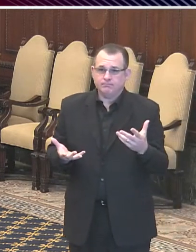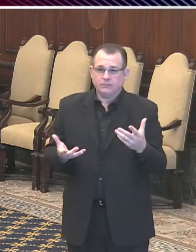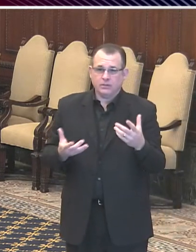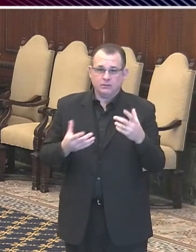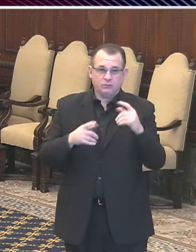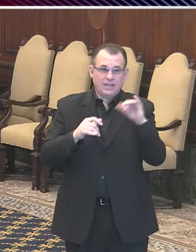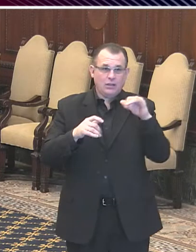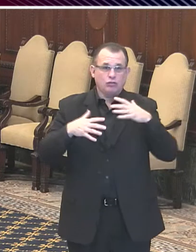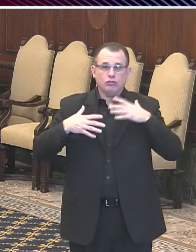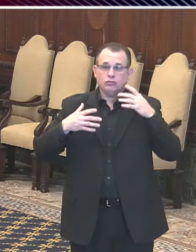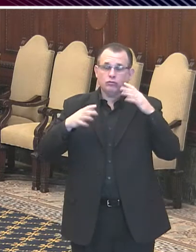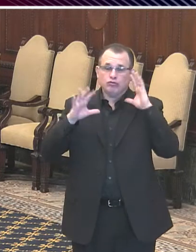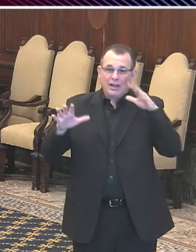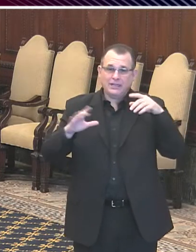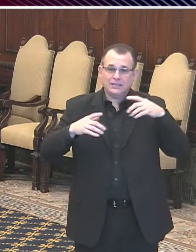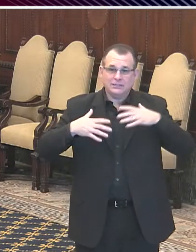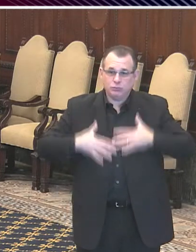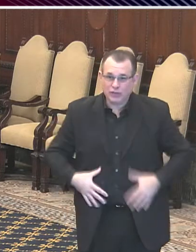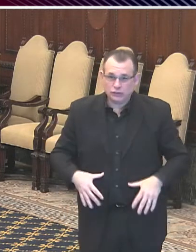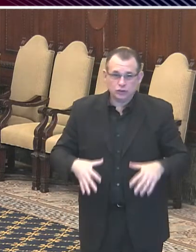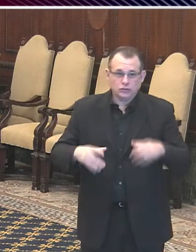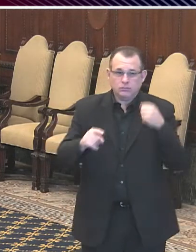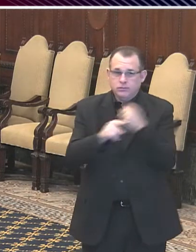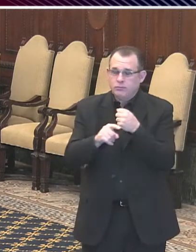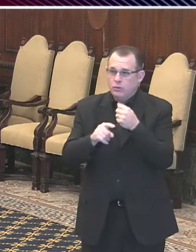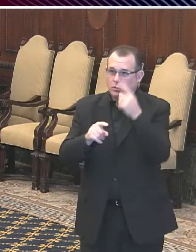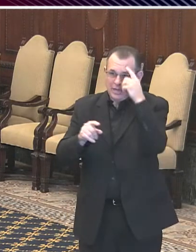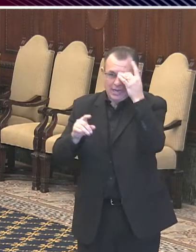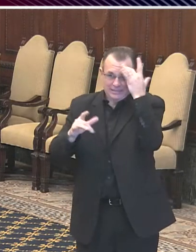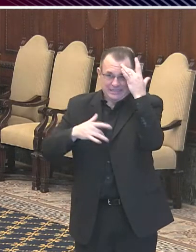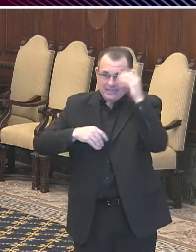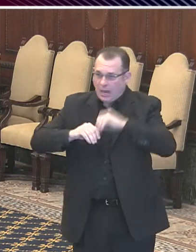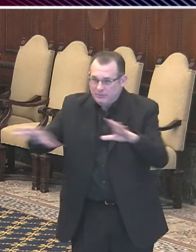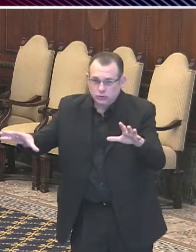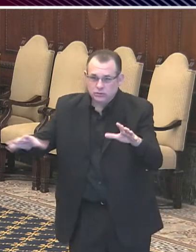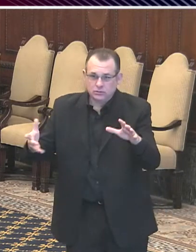gone, or the country has ever gone through that, 2 simultaneous crises.